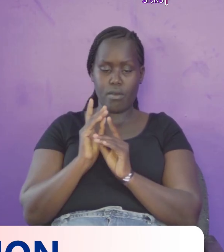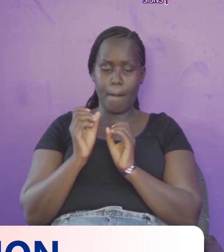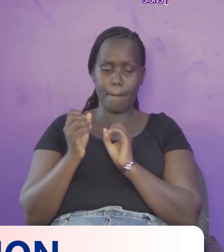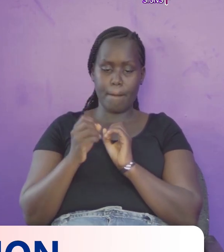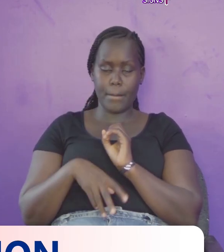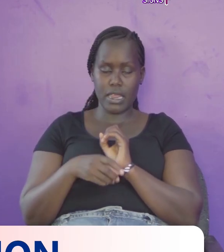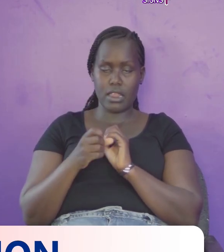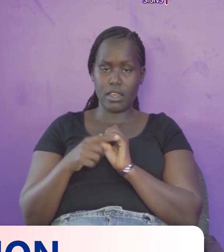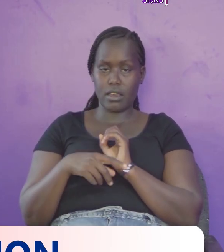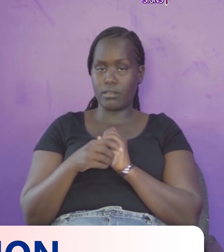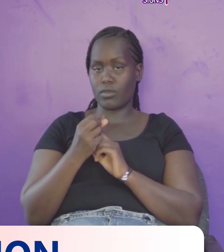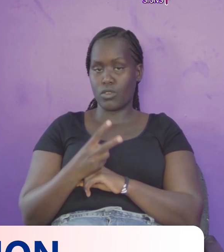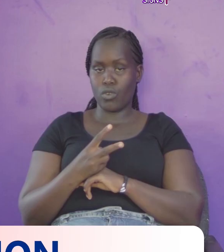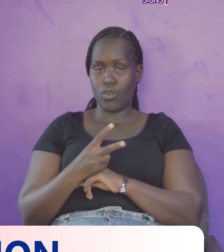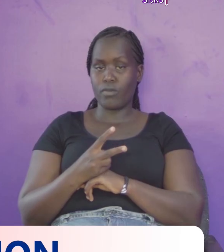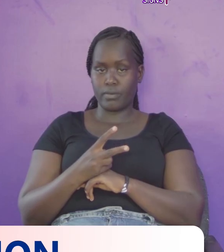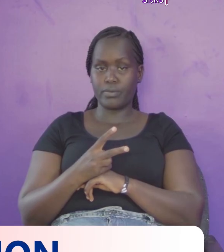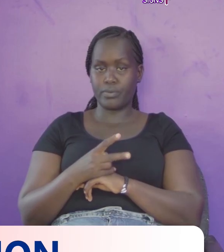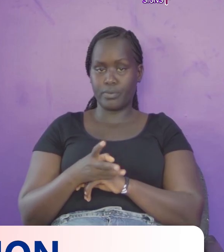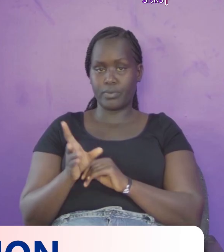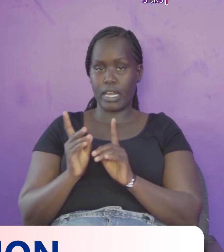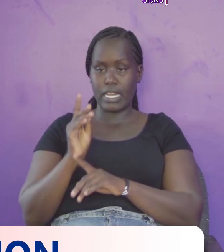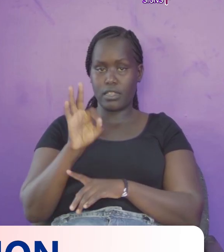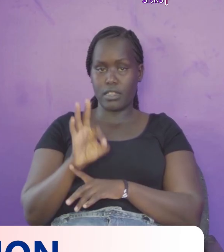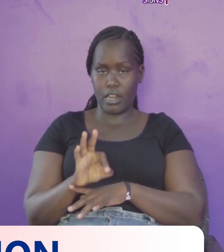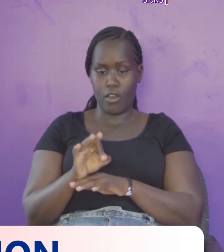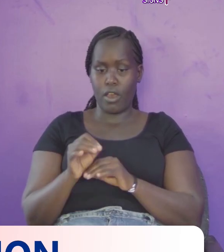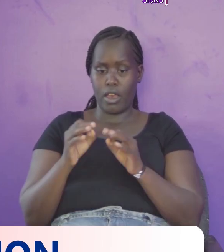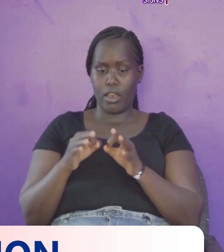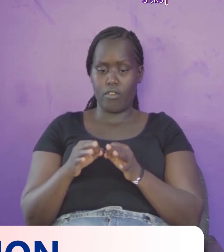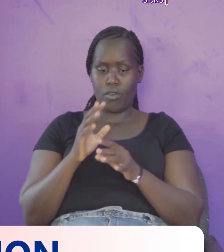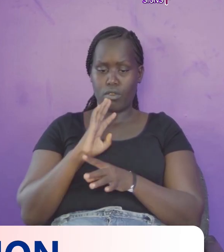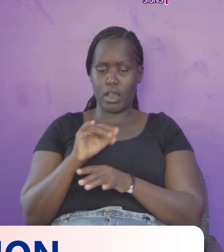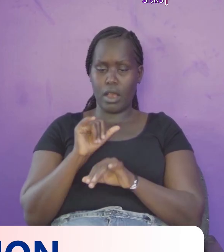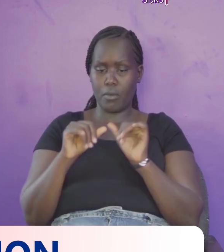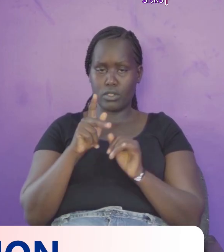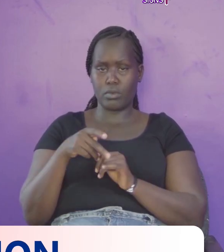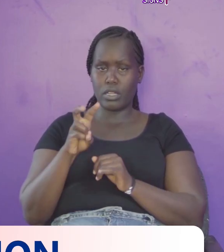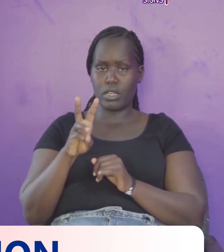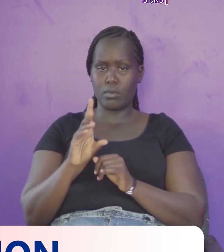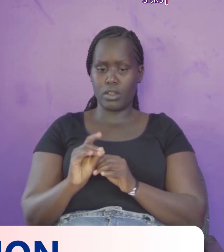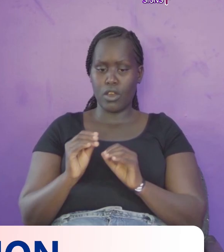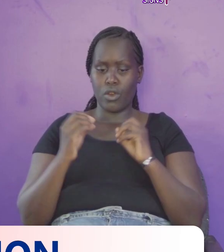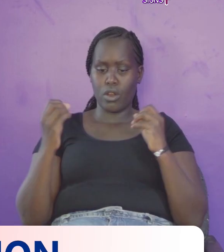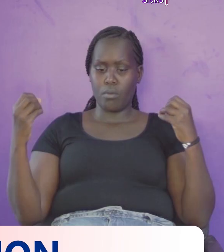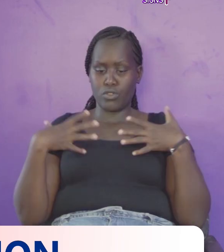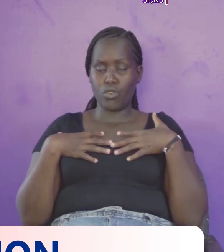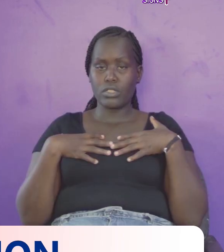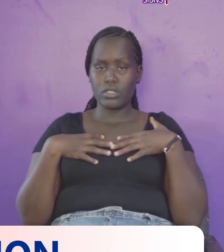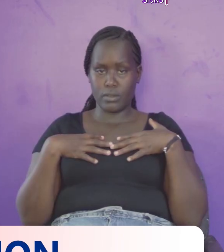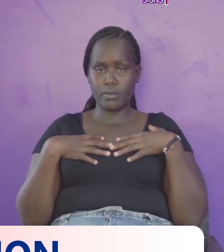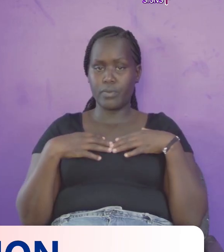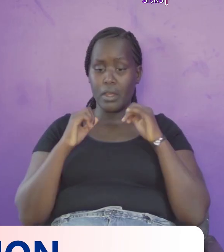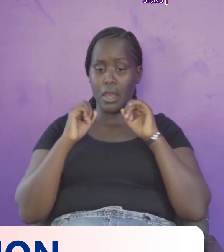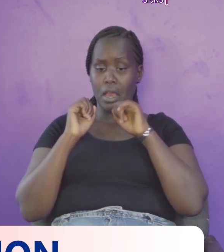Day. If you spoke to PWDs, you would be shocked at their experiences, especially in places where they need help. Can